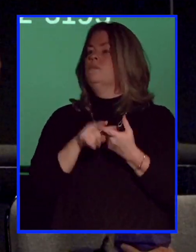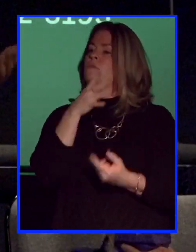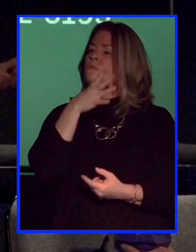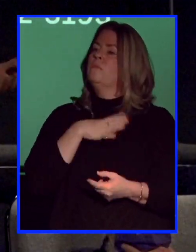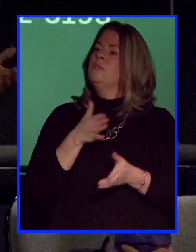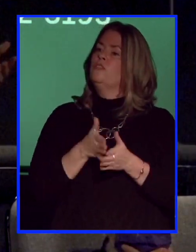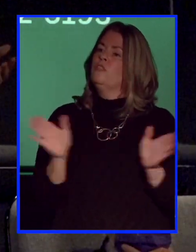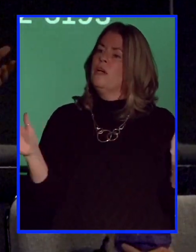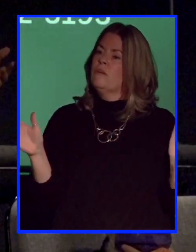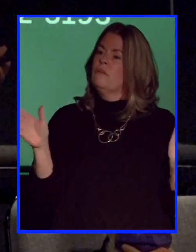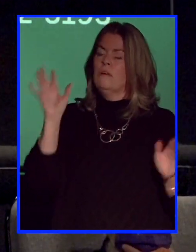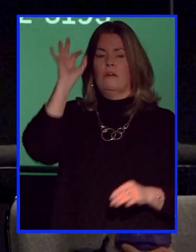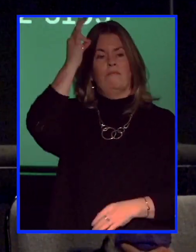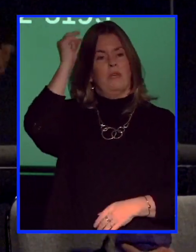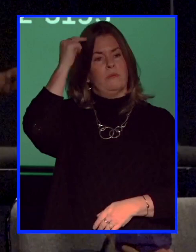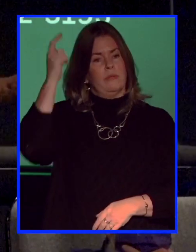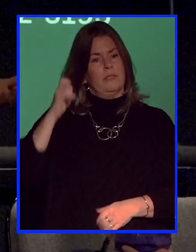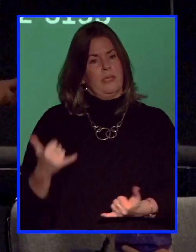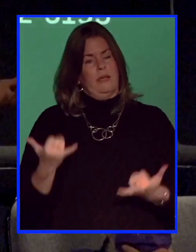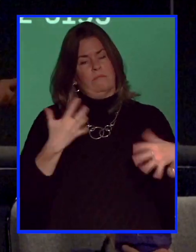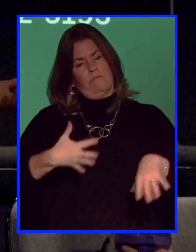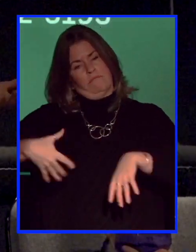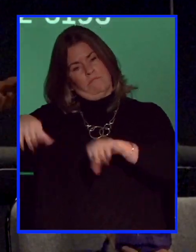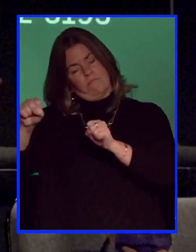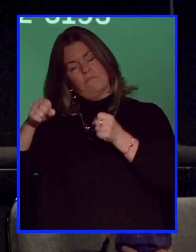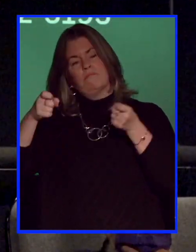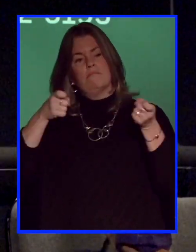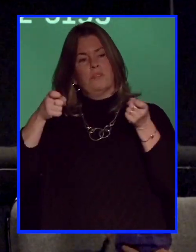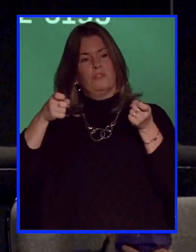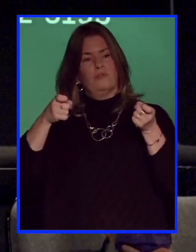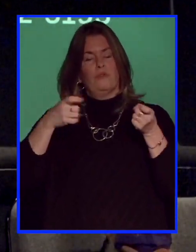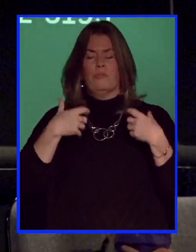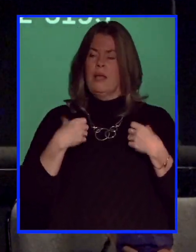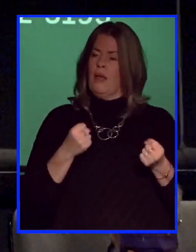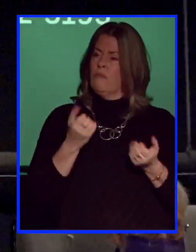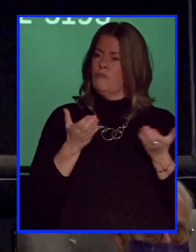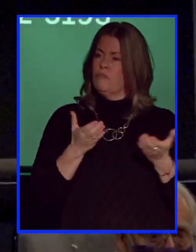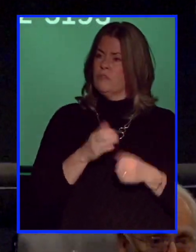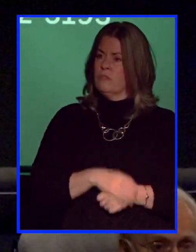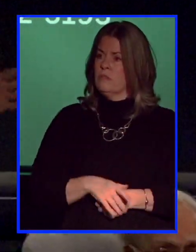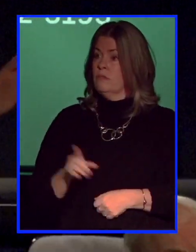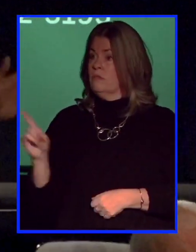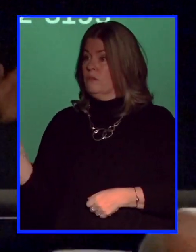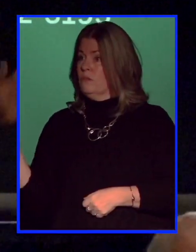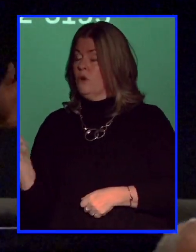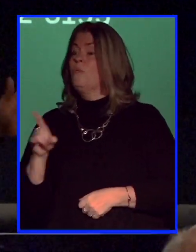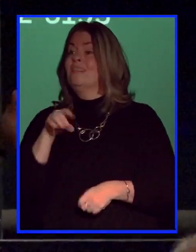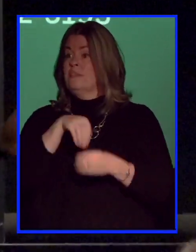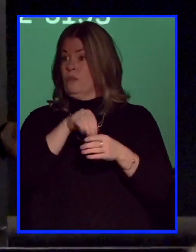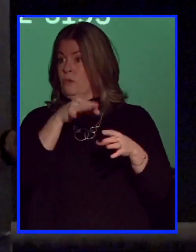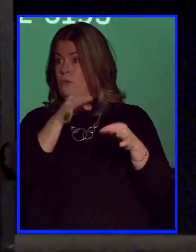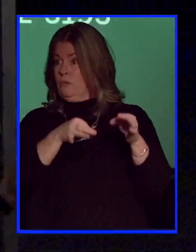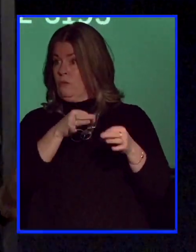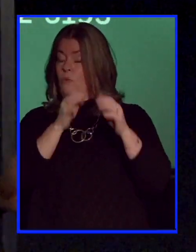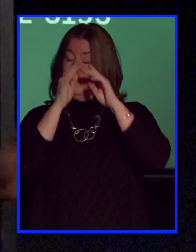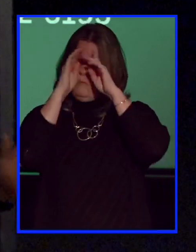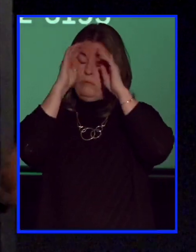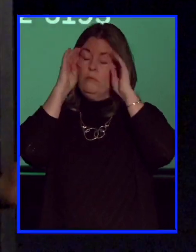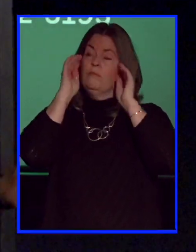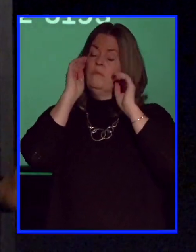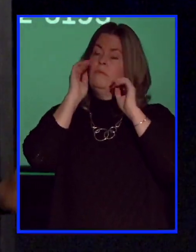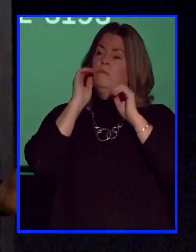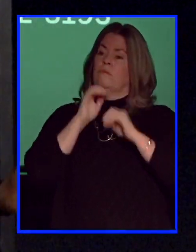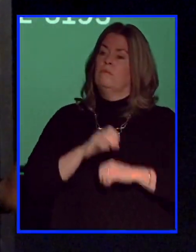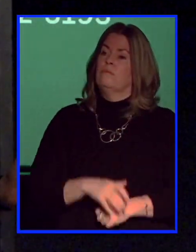the federal government now wants to dictate their access to health services. No, the court. Court, sorry. I'm